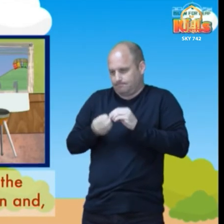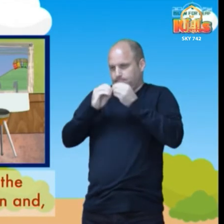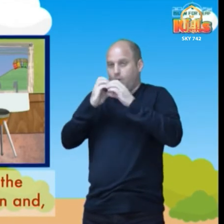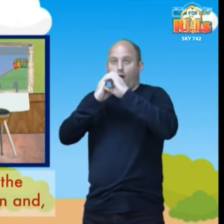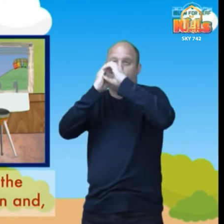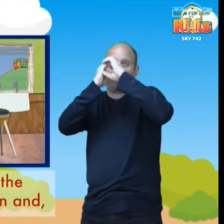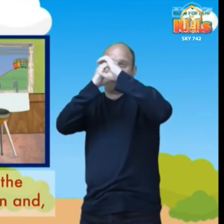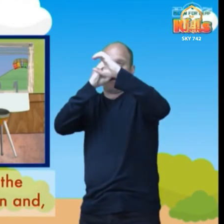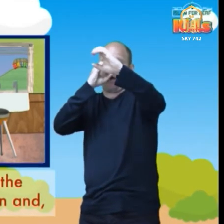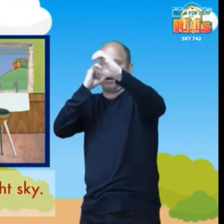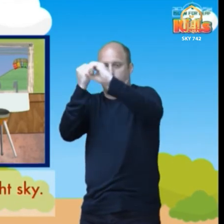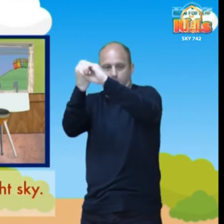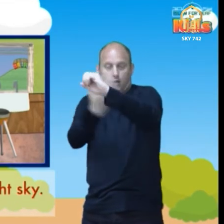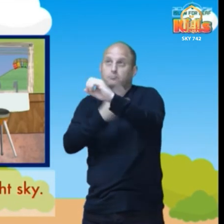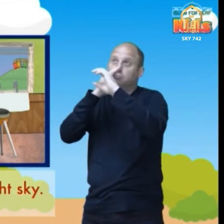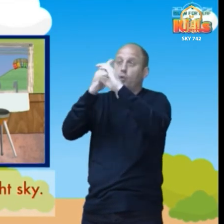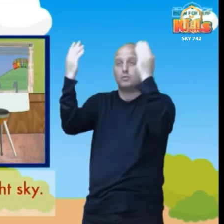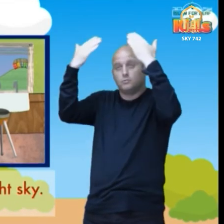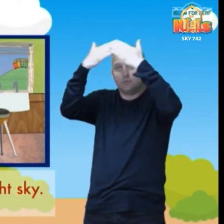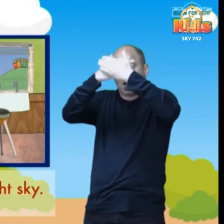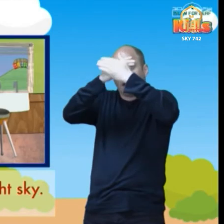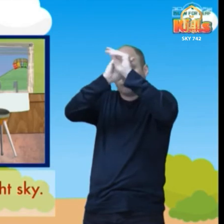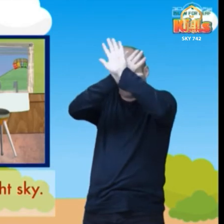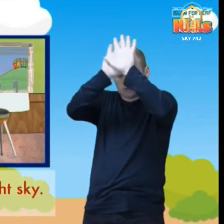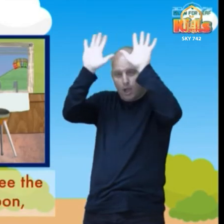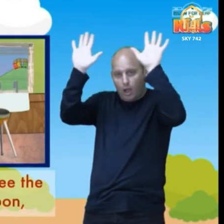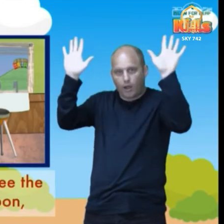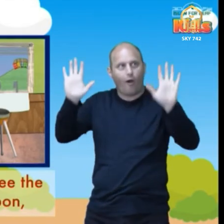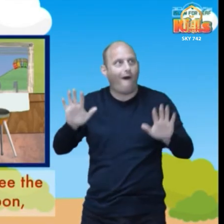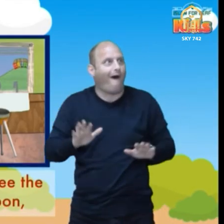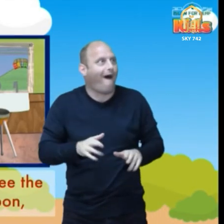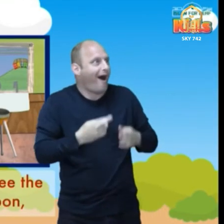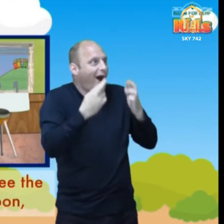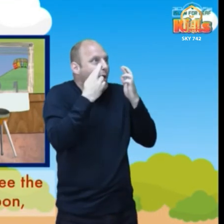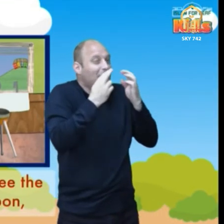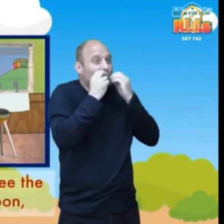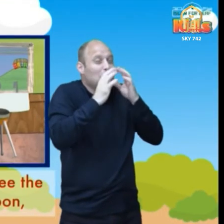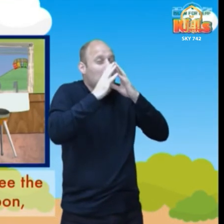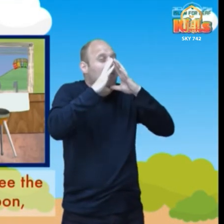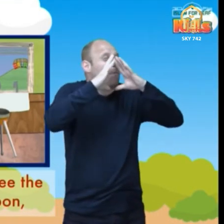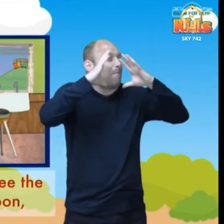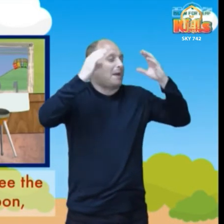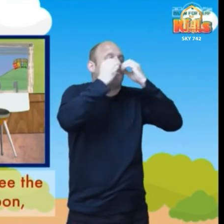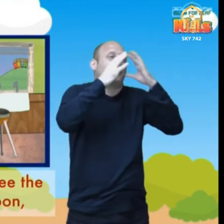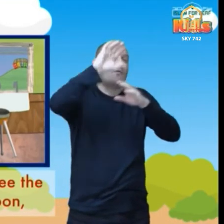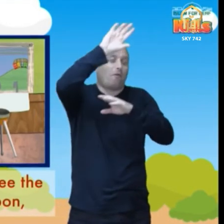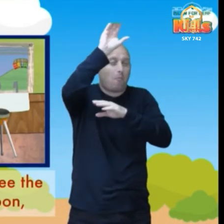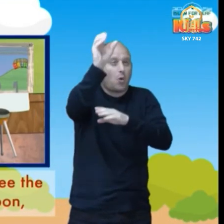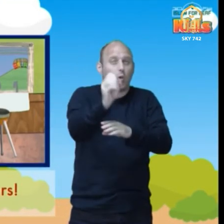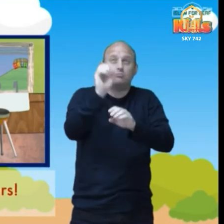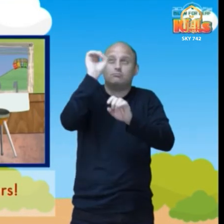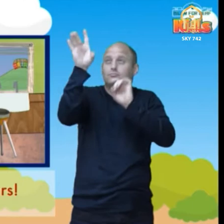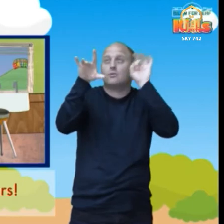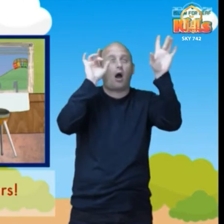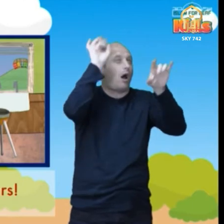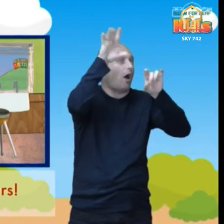up the telescope in the garden and take a look at the night sky. Ooh, hopefully you will see the big, big, beautiful moon